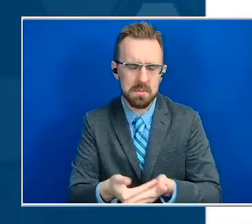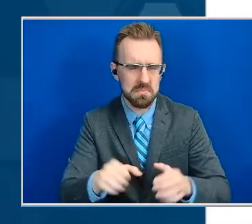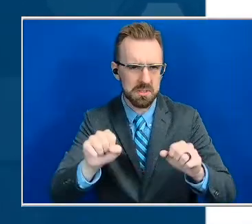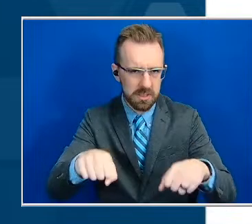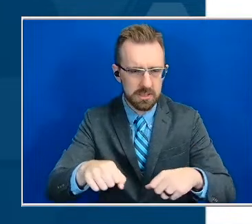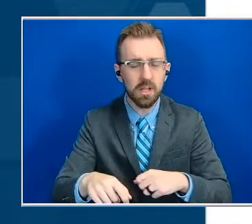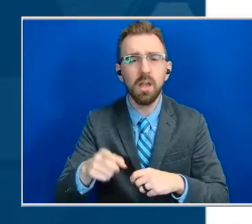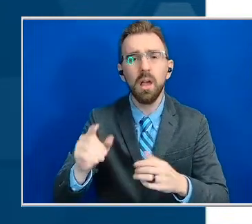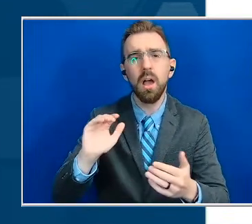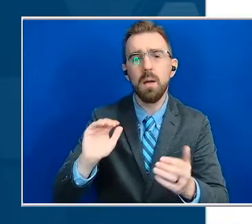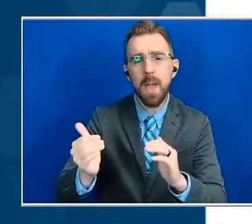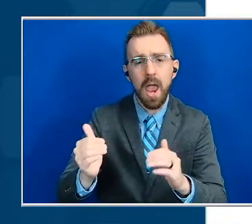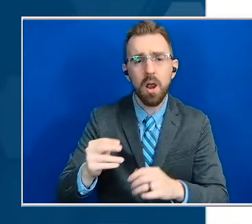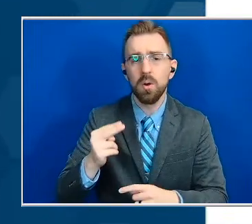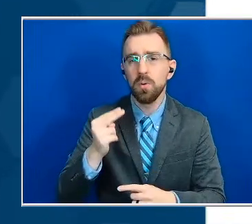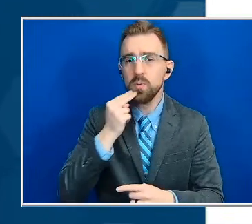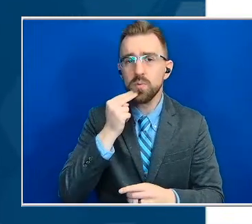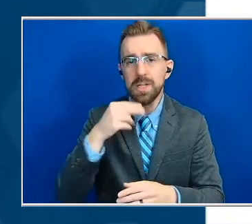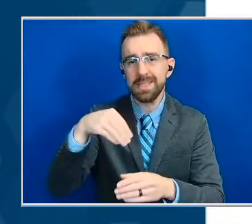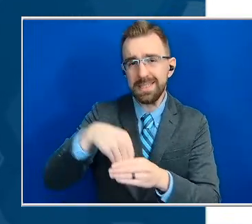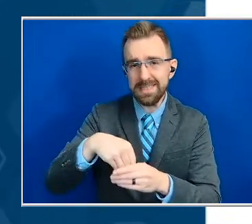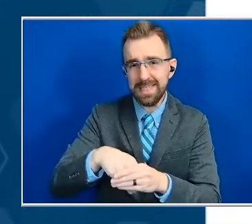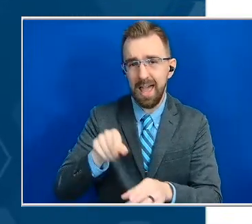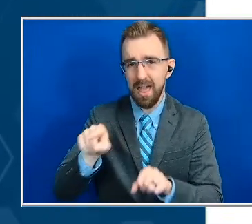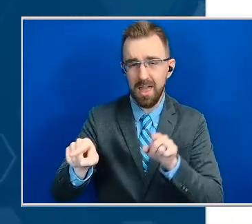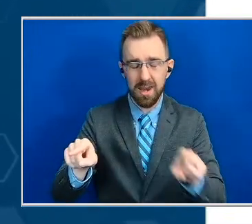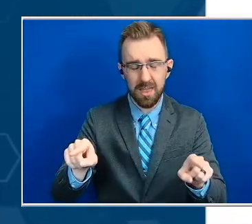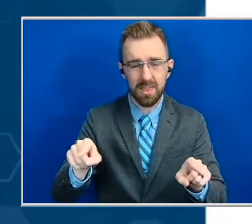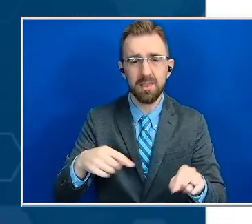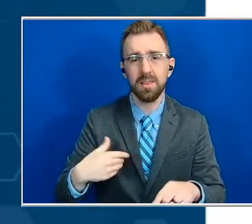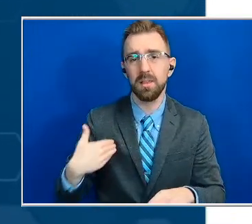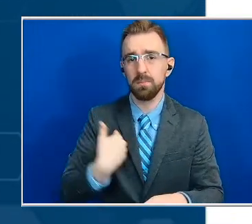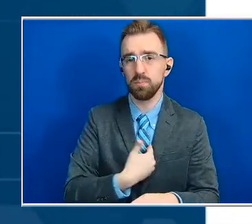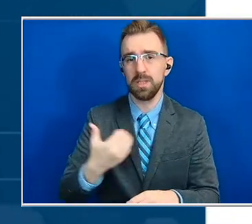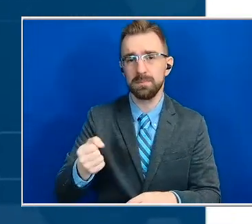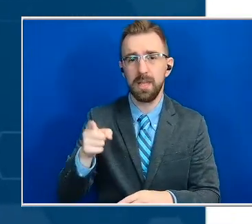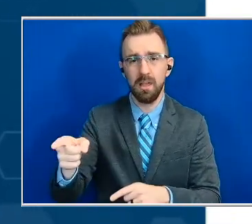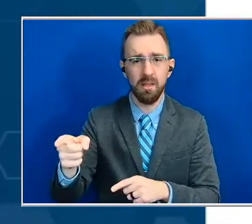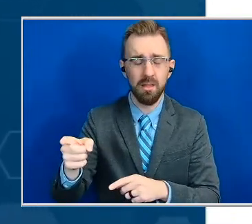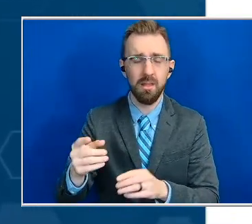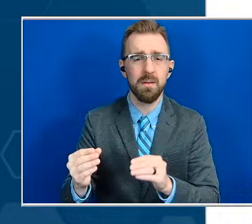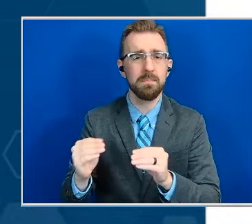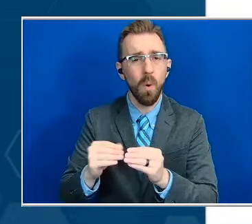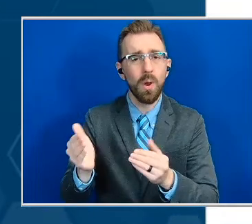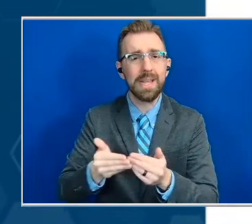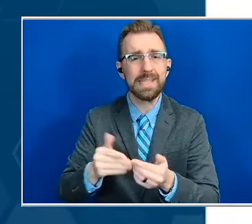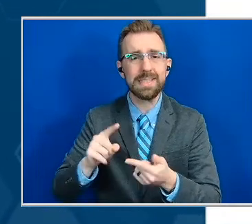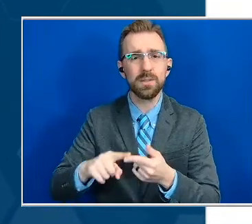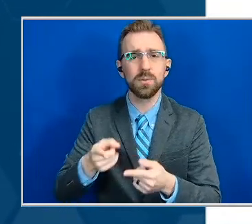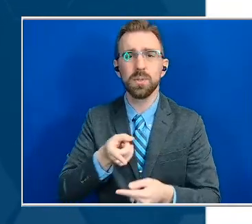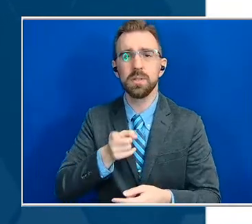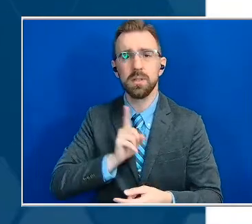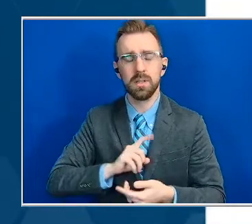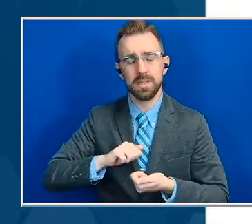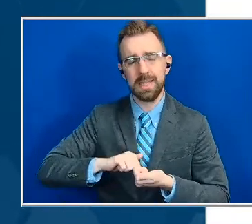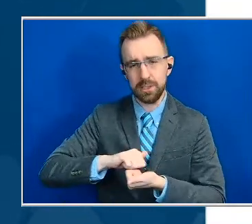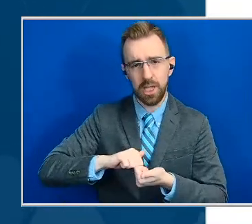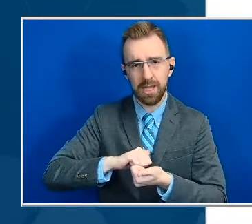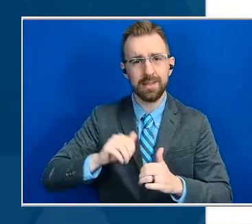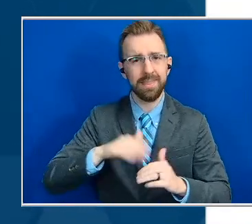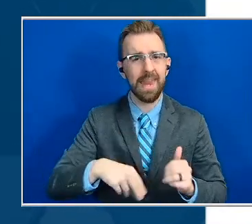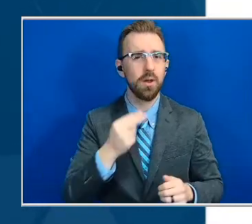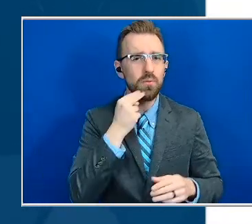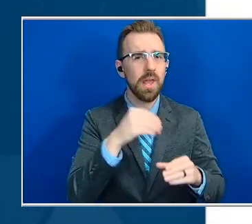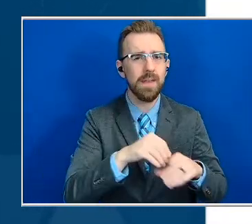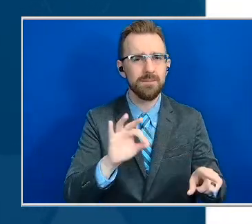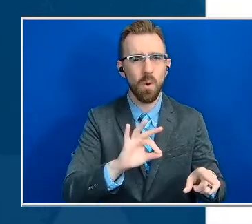even the nutrients in the two, nutrients in breast milk are a lot more easily digestible and absorbed than the nutrients in the formula. For